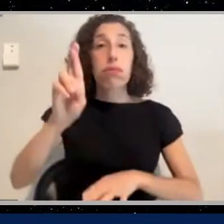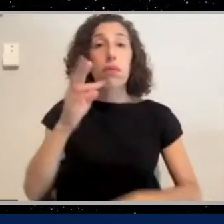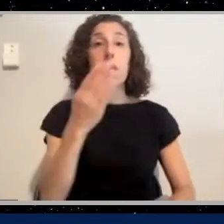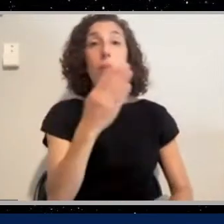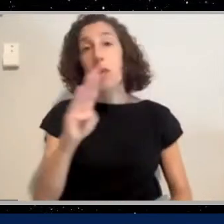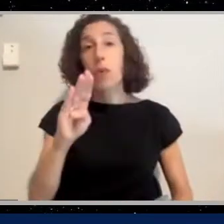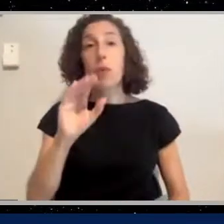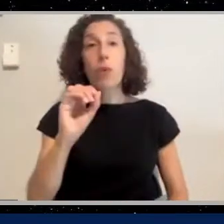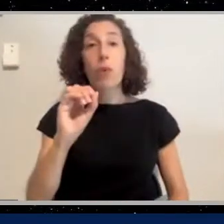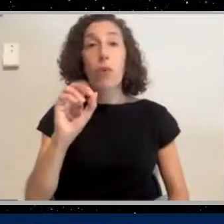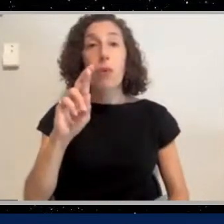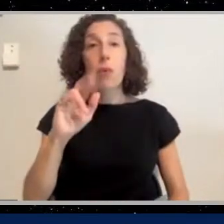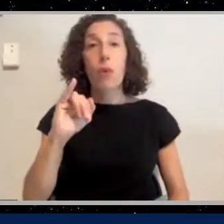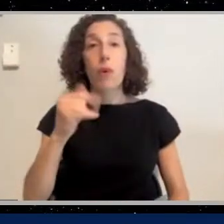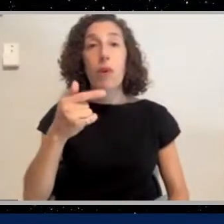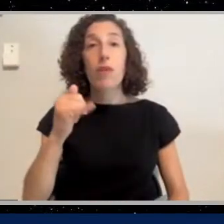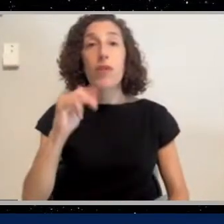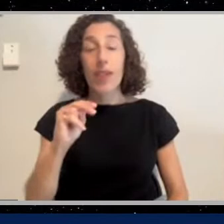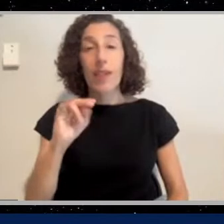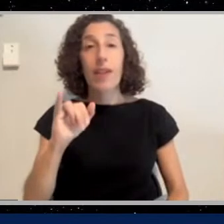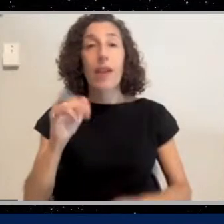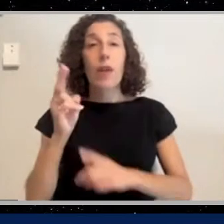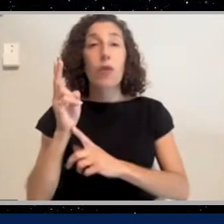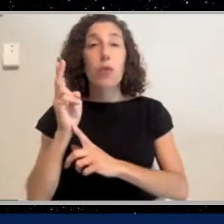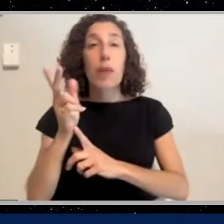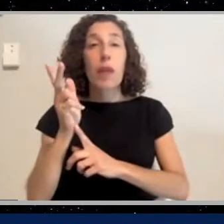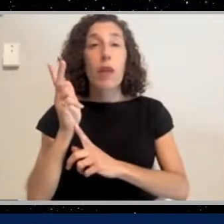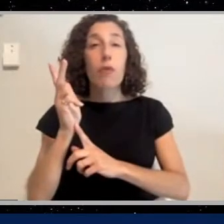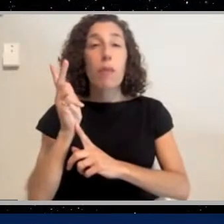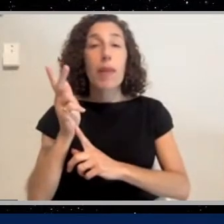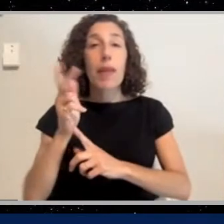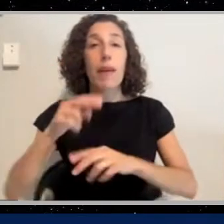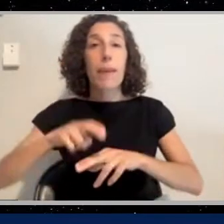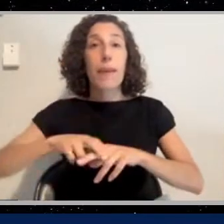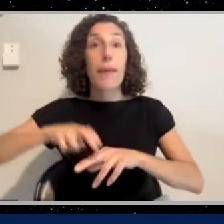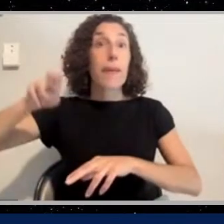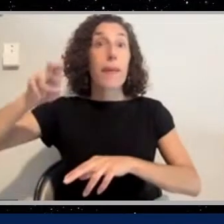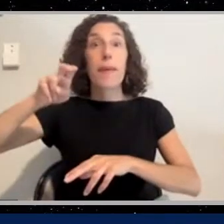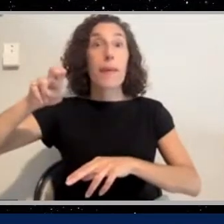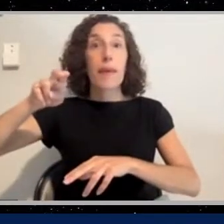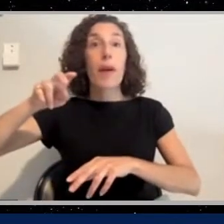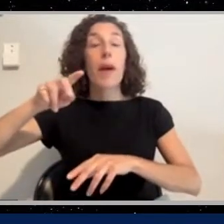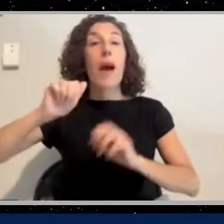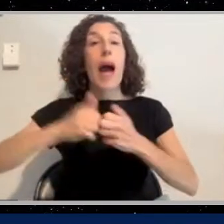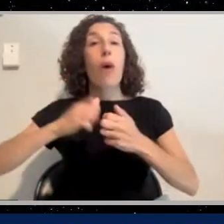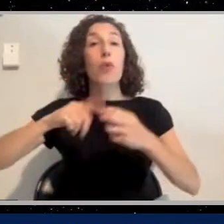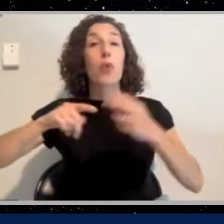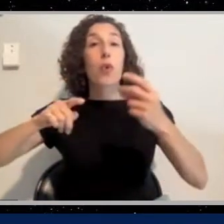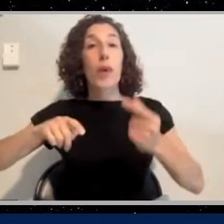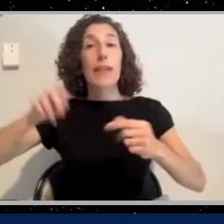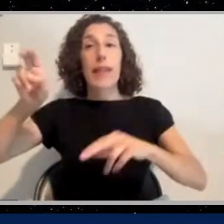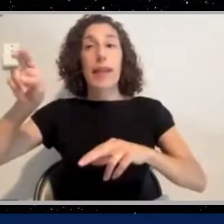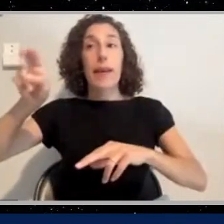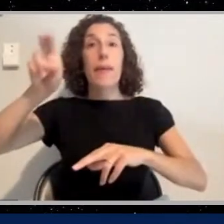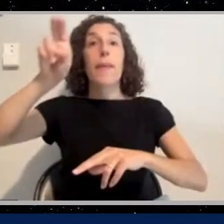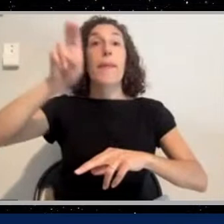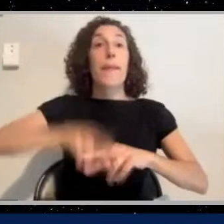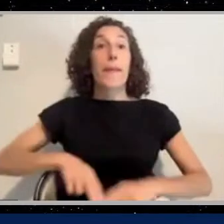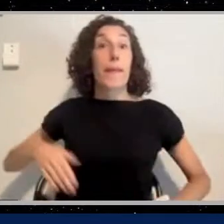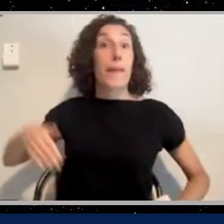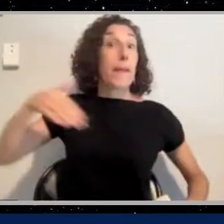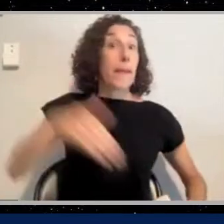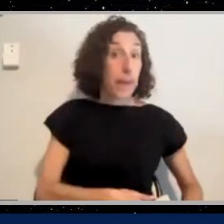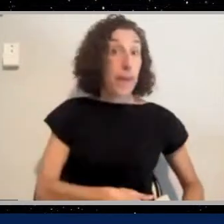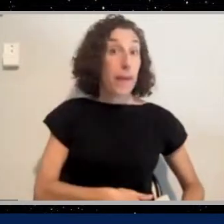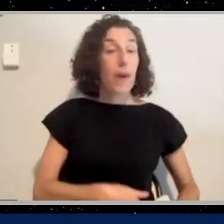back and strapped in before reentry. And I'm happy to say I made it back 14 of the 15 times. And that one other time, it was a little neck